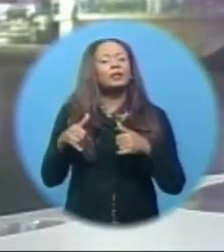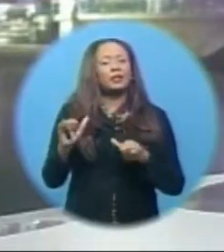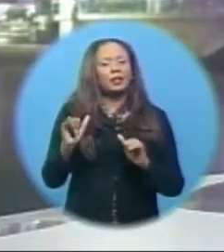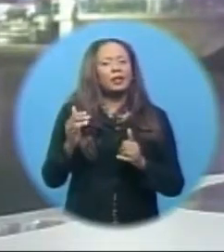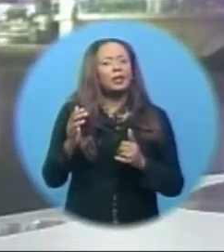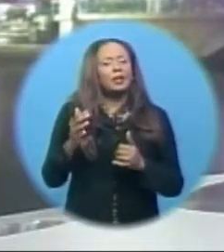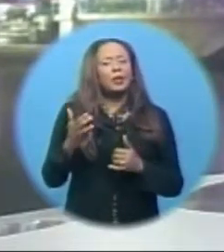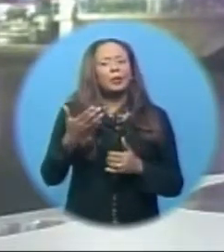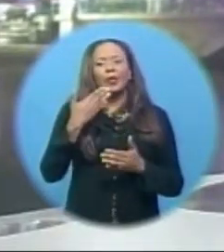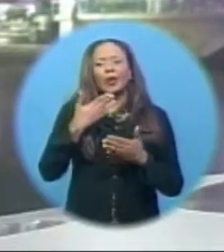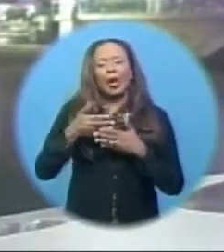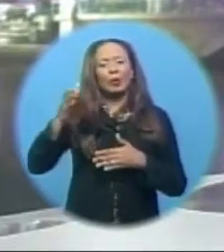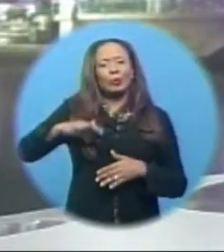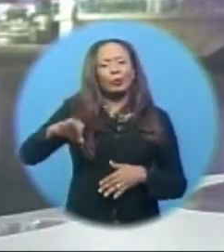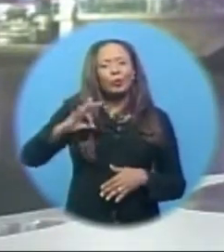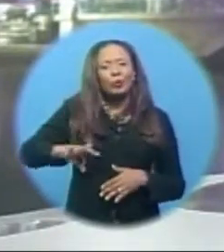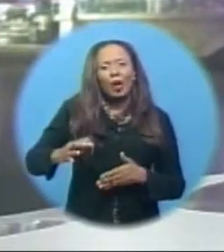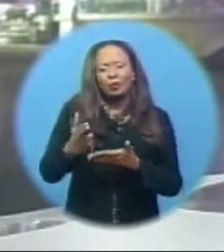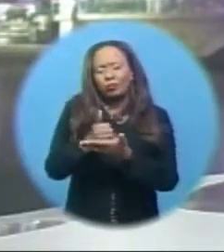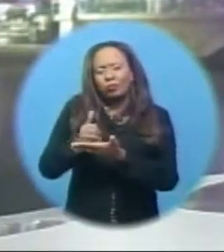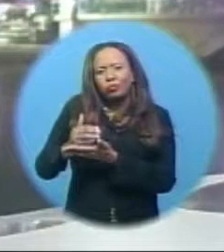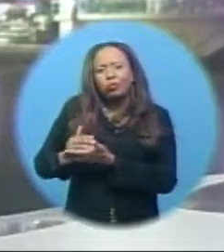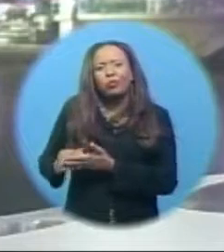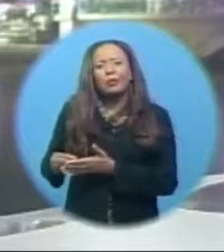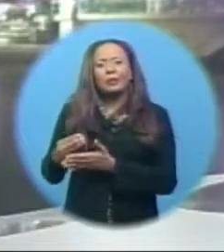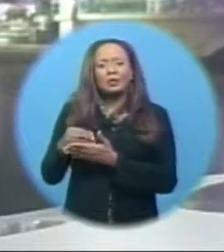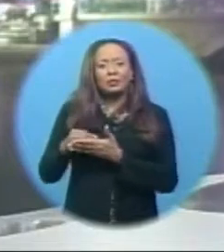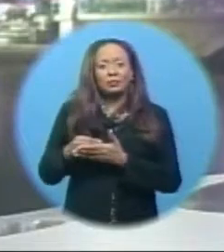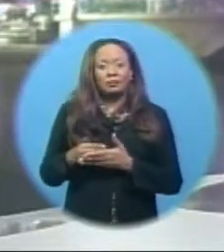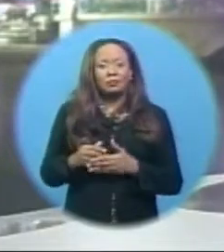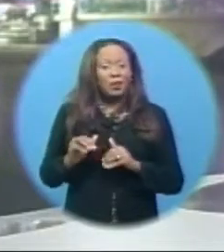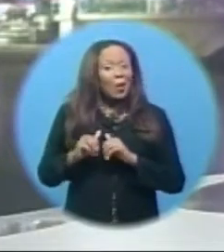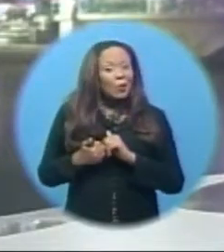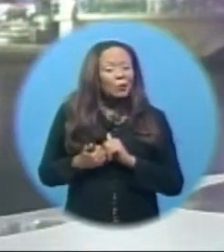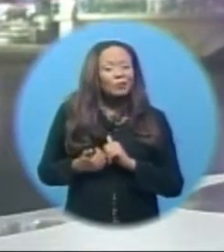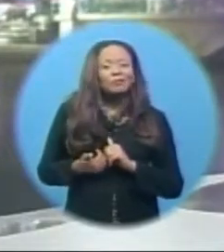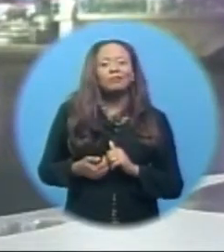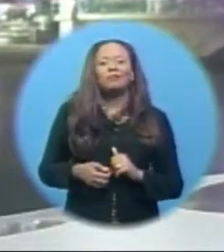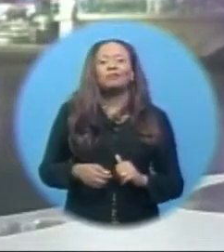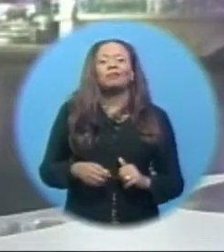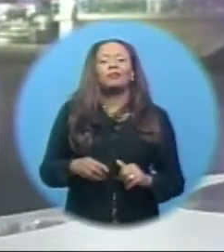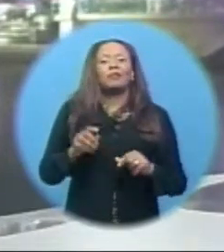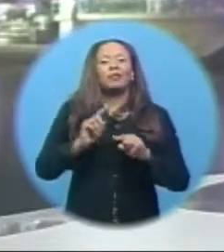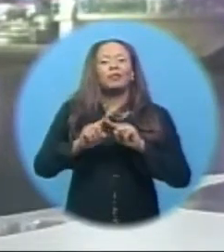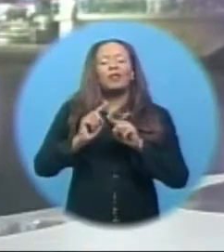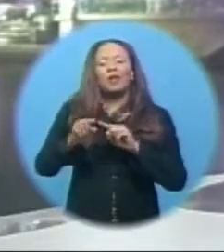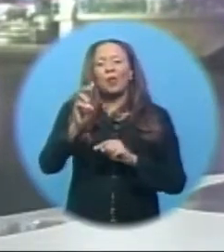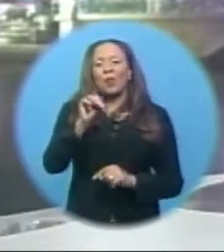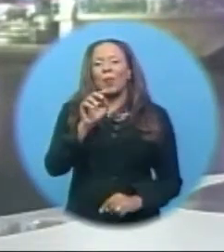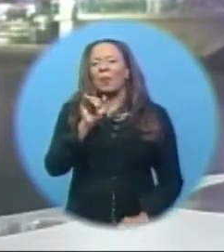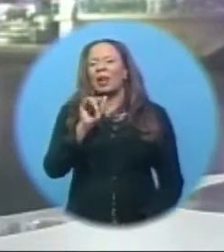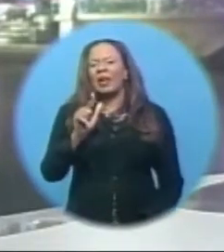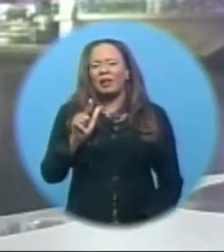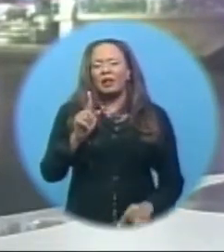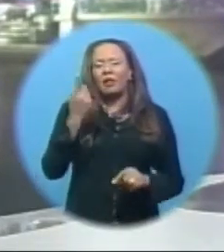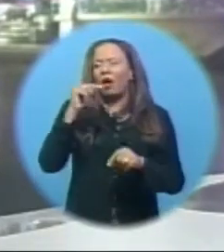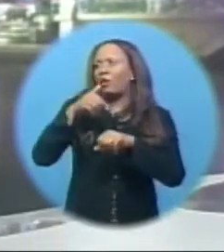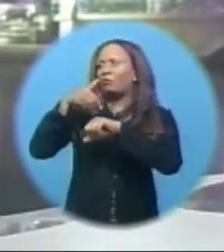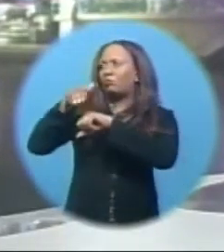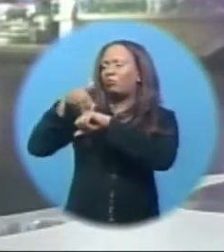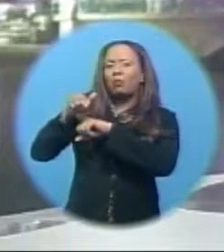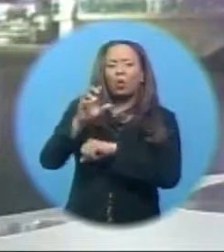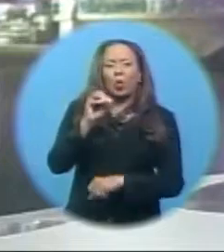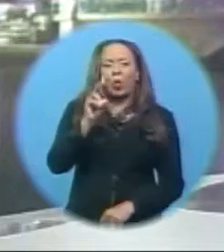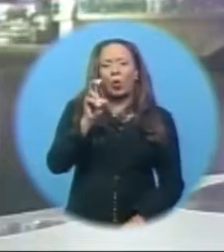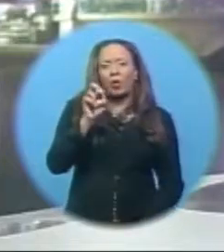Postmaster General Margaret Ashby, one of the ways this can happen is through the handling of overseas mail. However, she says additional